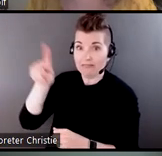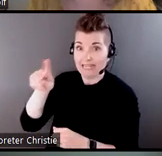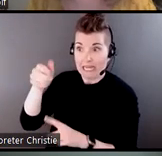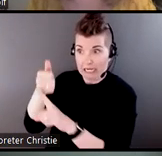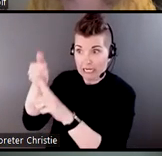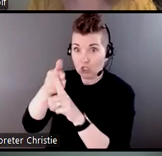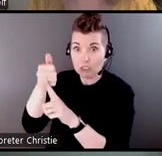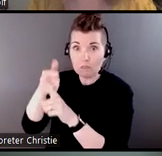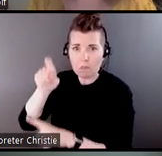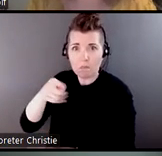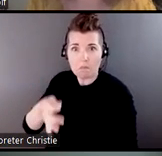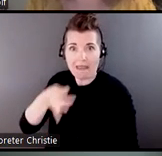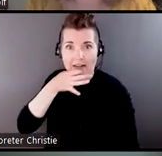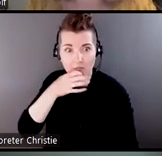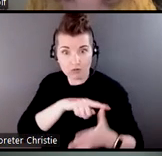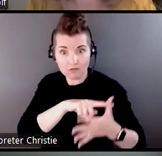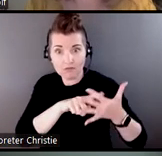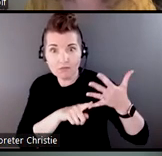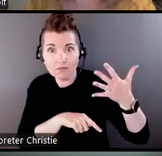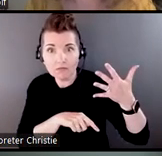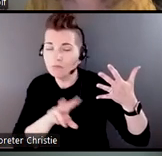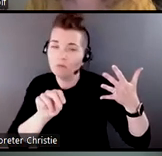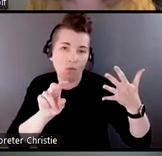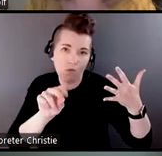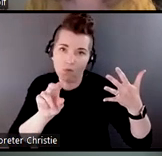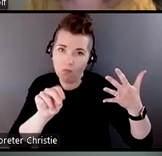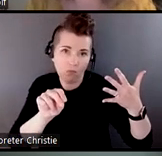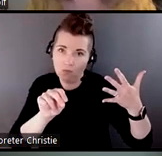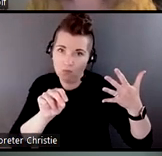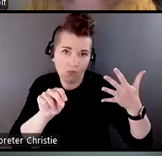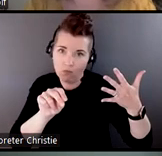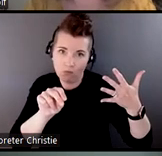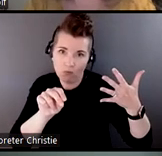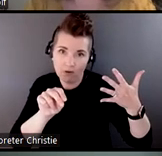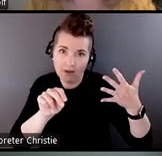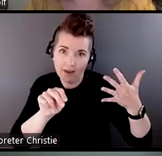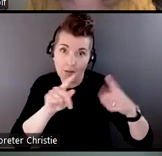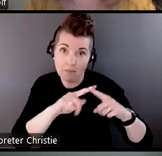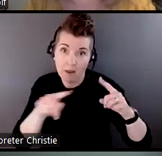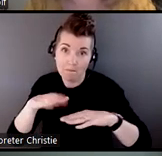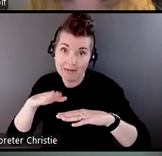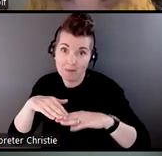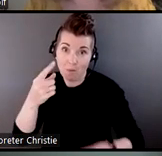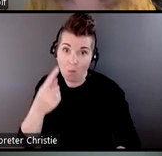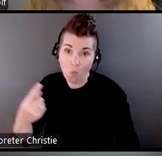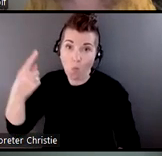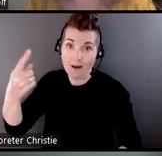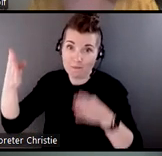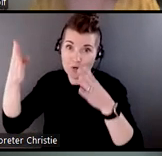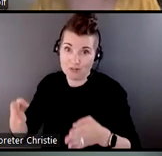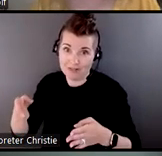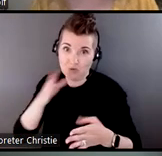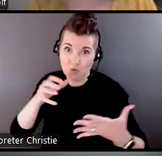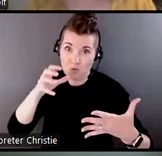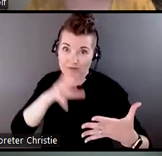all of these areas. What we need to do is ensure that there is somebody on our team who would take over